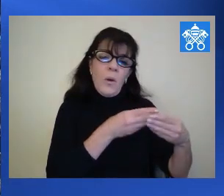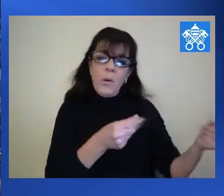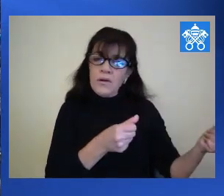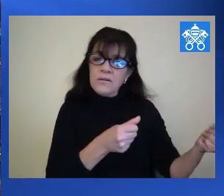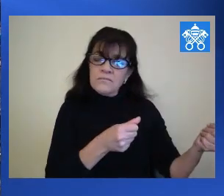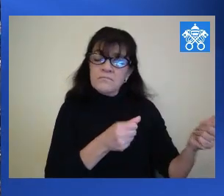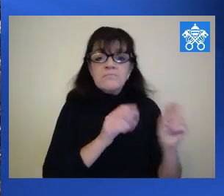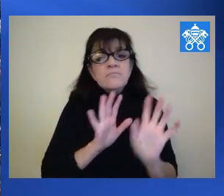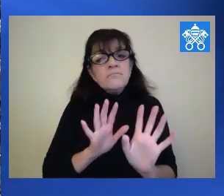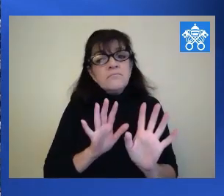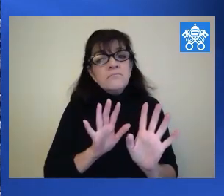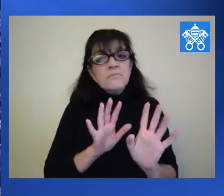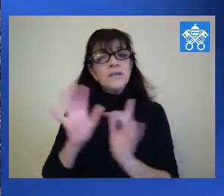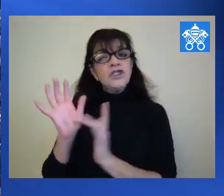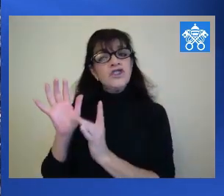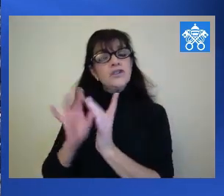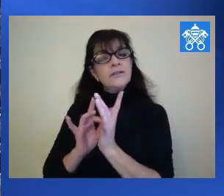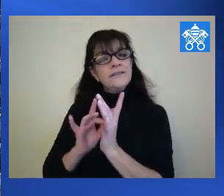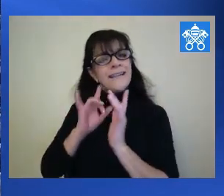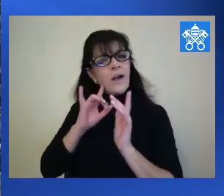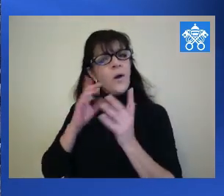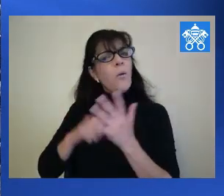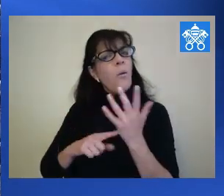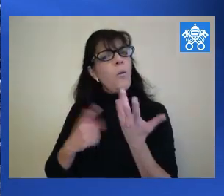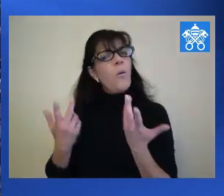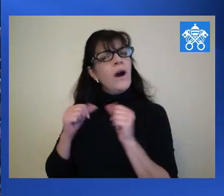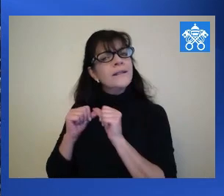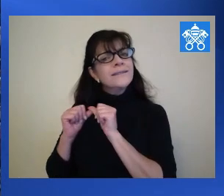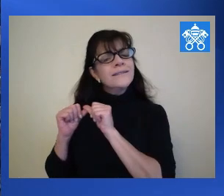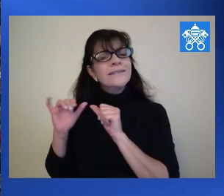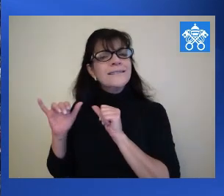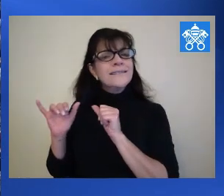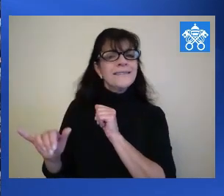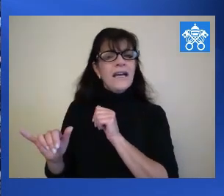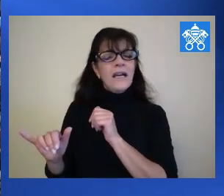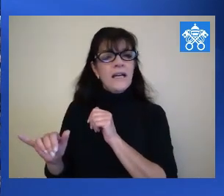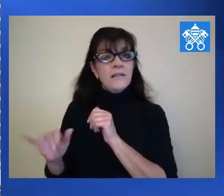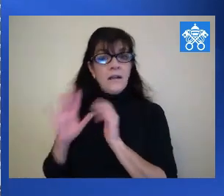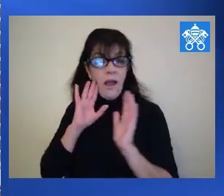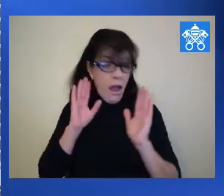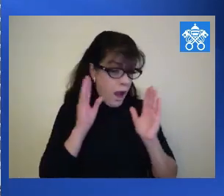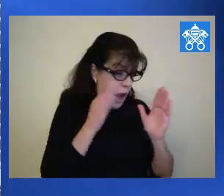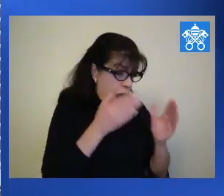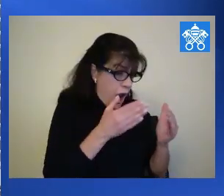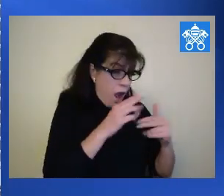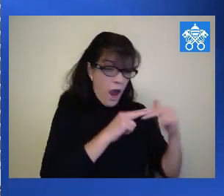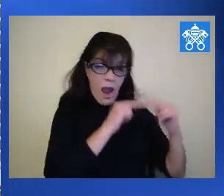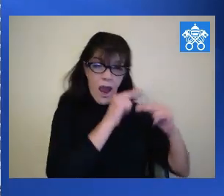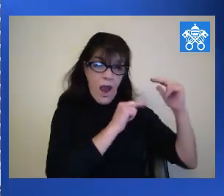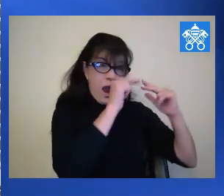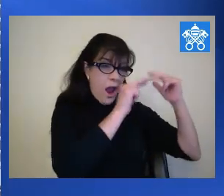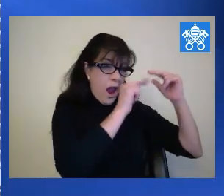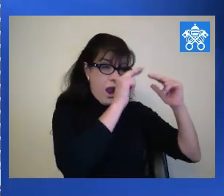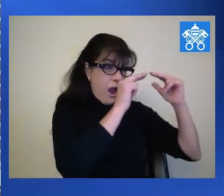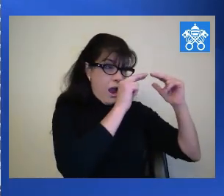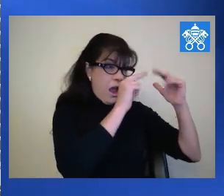Instead, Jesus says to concentrate on what remains, to avoid devoting our lives to building